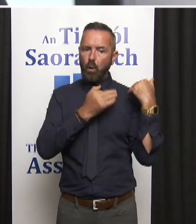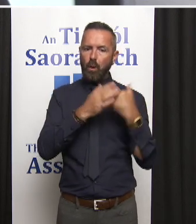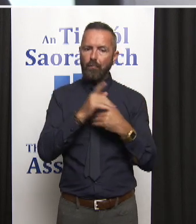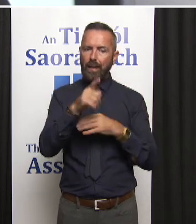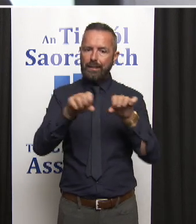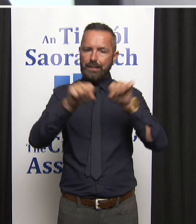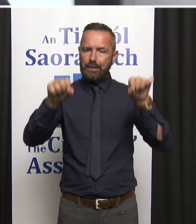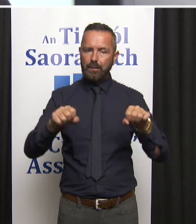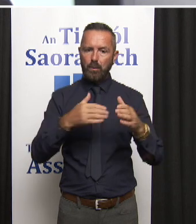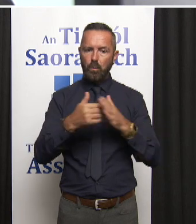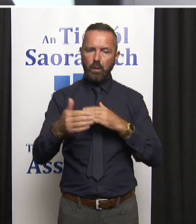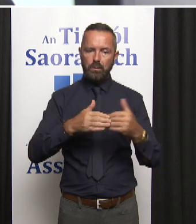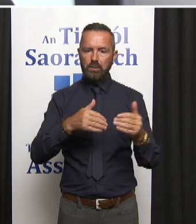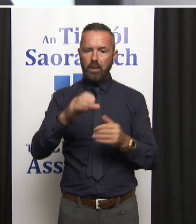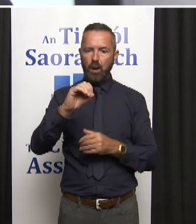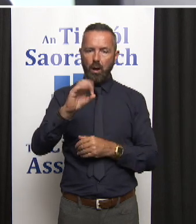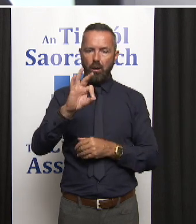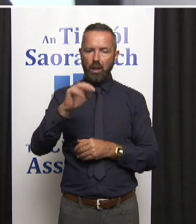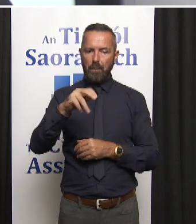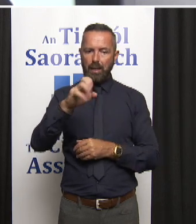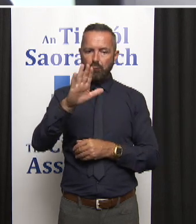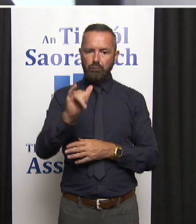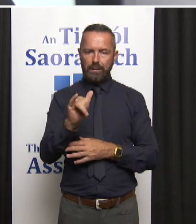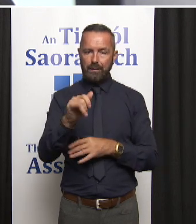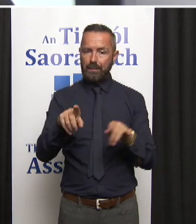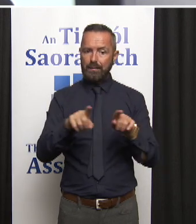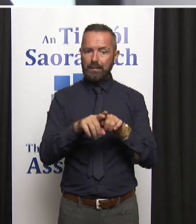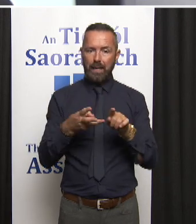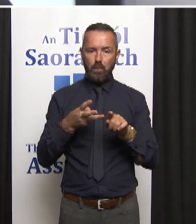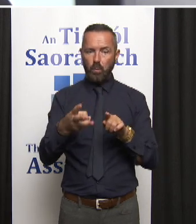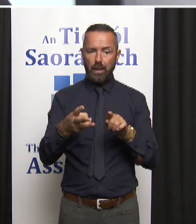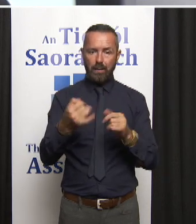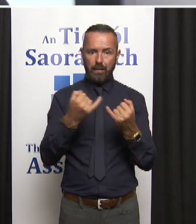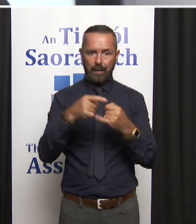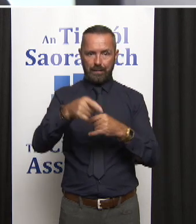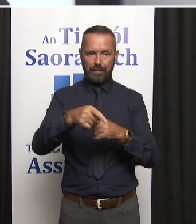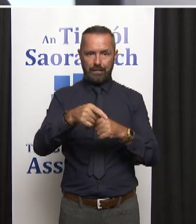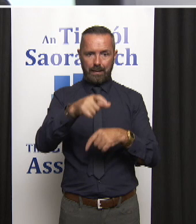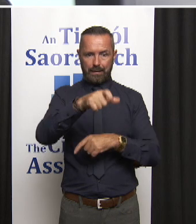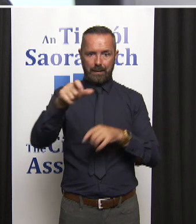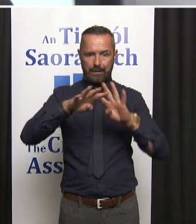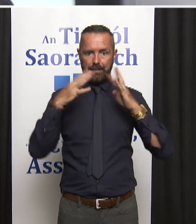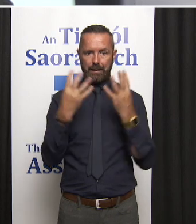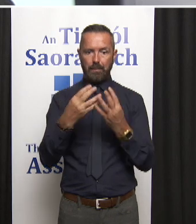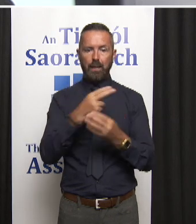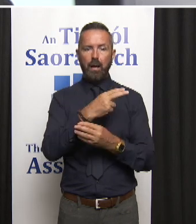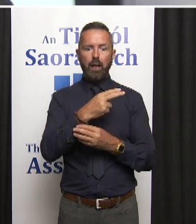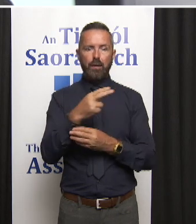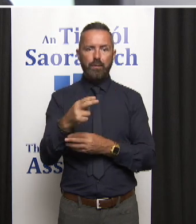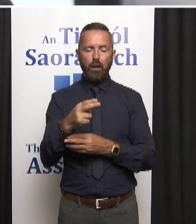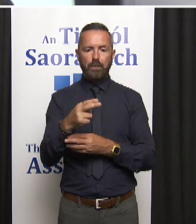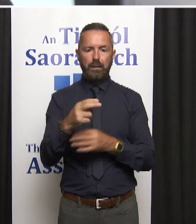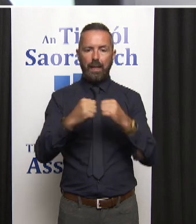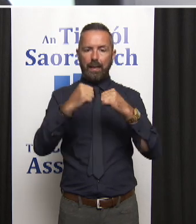would be augmentary in the same manner as the proposed Citizens' Assembly. It's not a mechanism to ensure accountability or elect